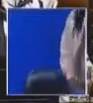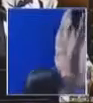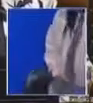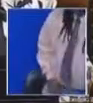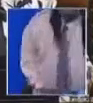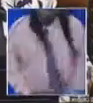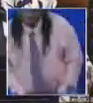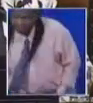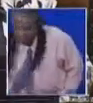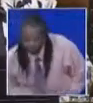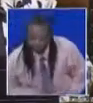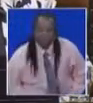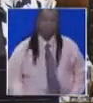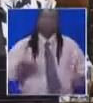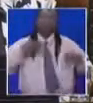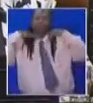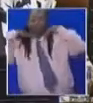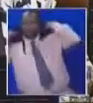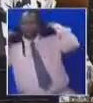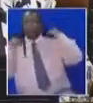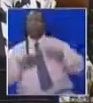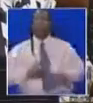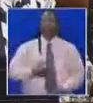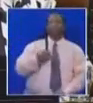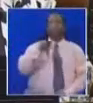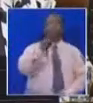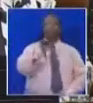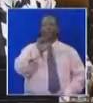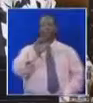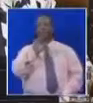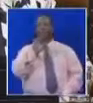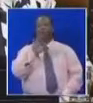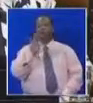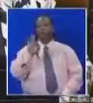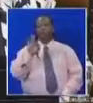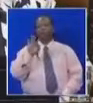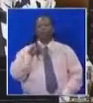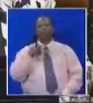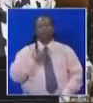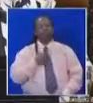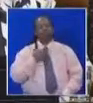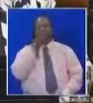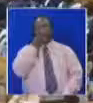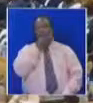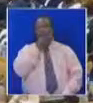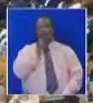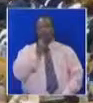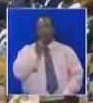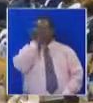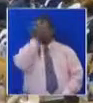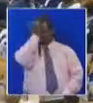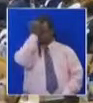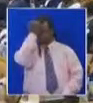are disrupting Zubta must fall. Zubta must fall. Zubta must fall. Zubta